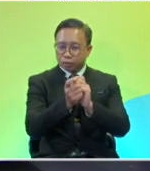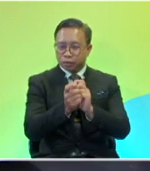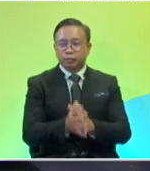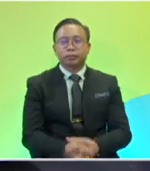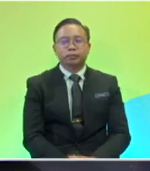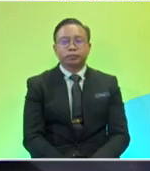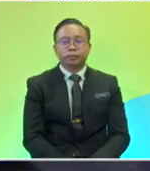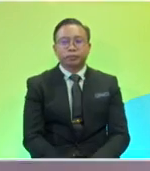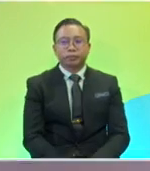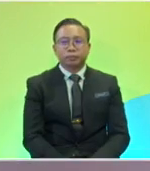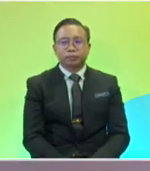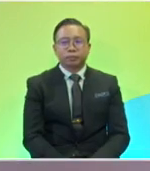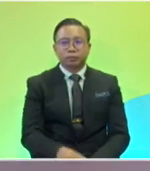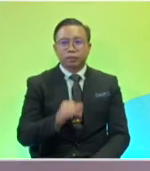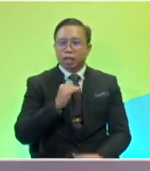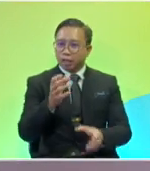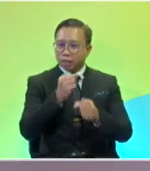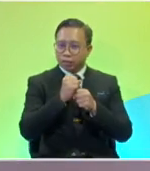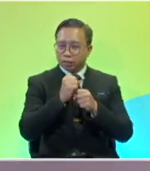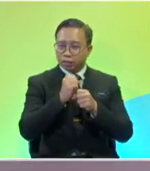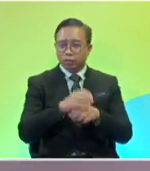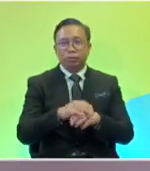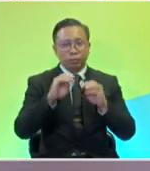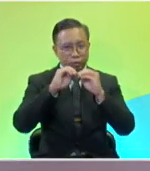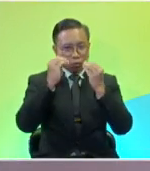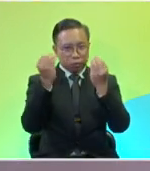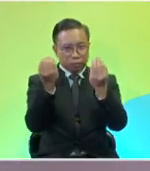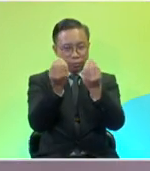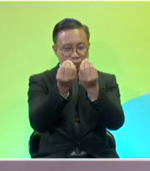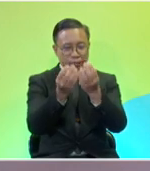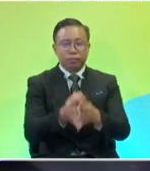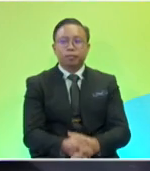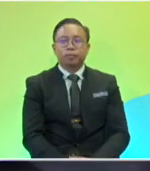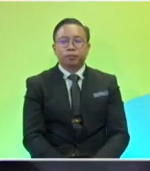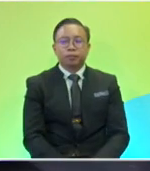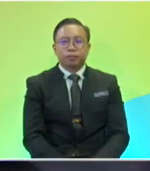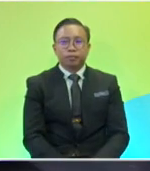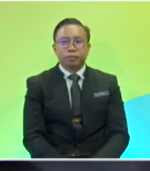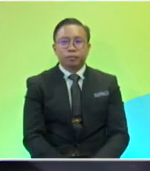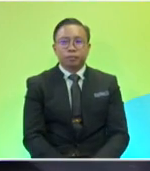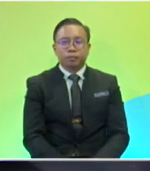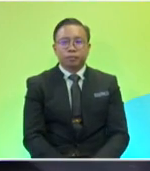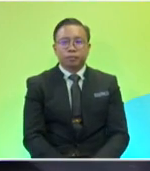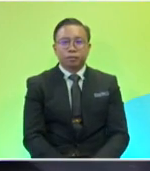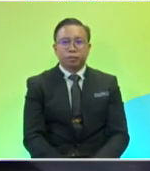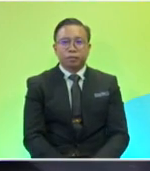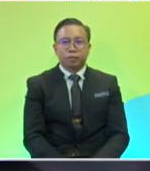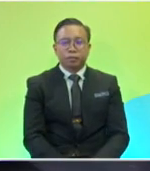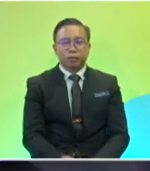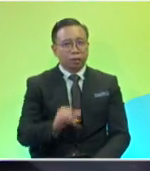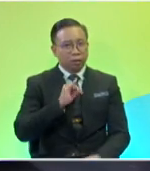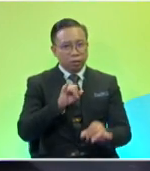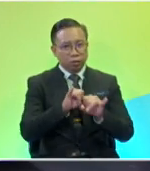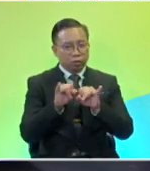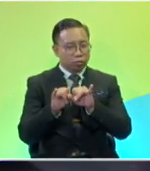Jing. I got a museum. Museum. Unfortunately, do you I don't have museum? Have I also don't